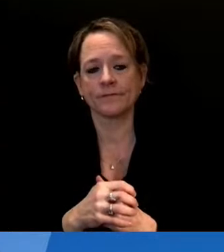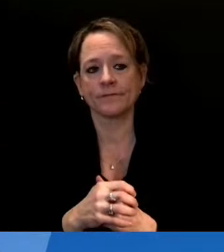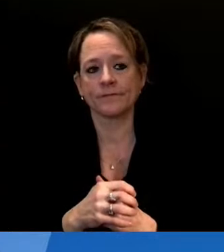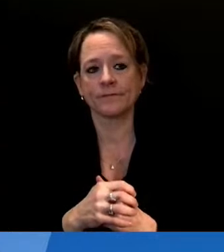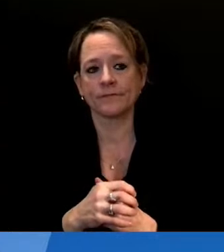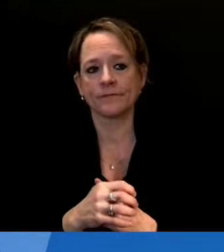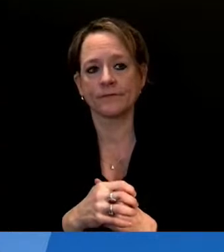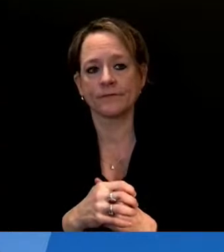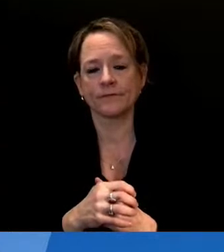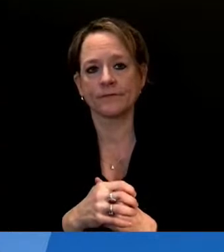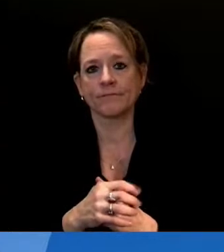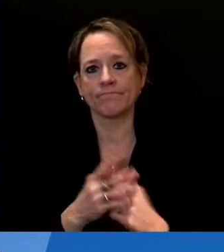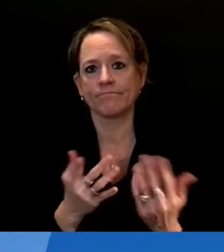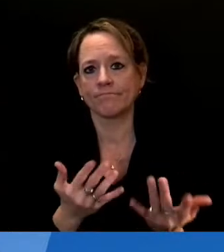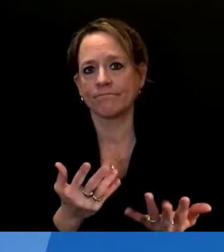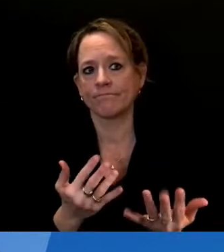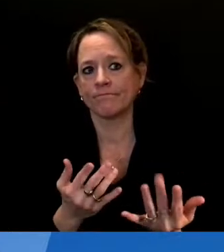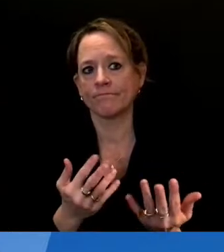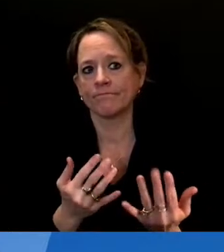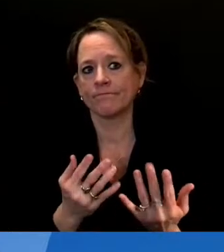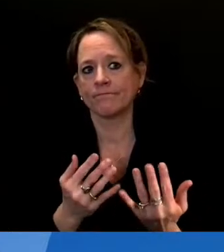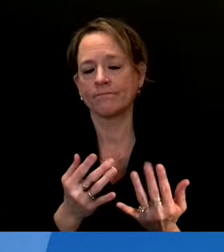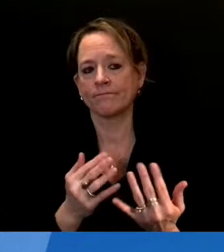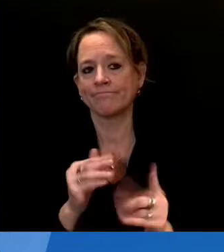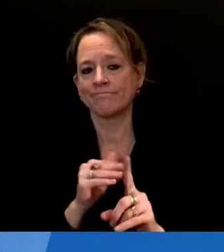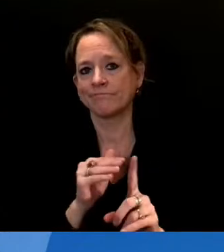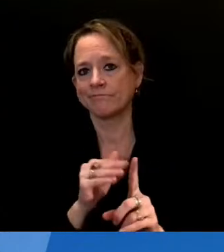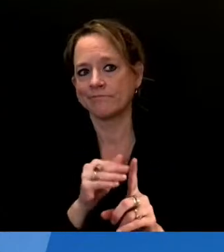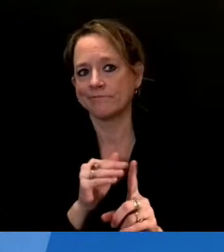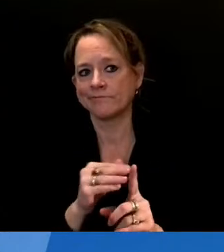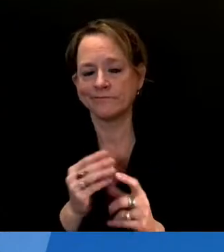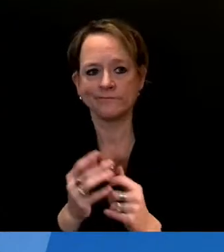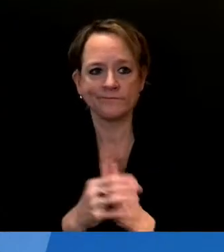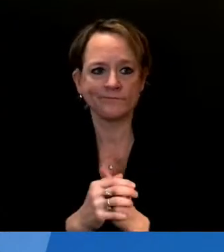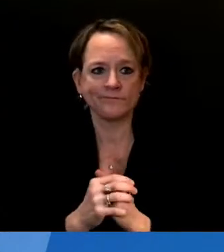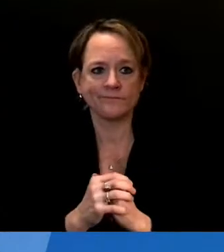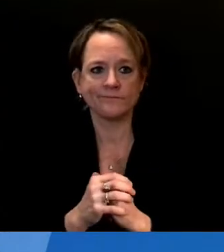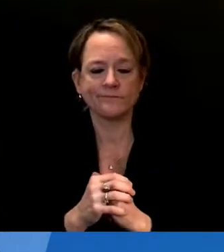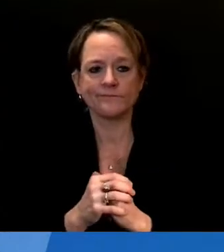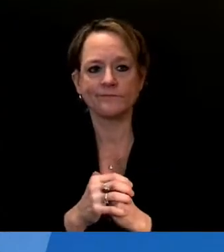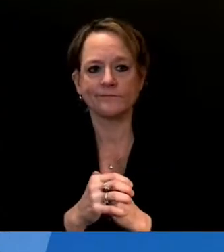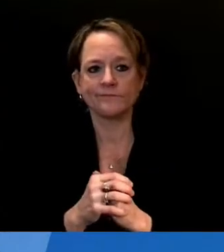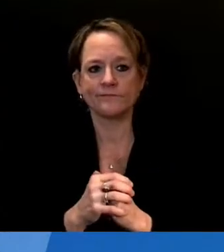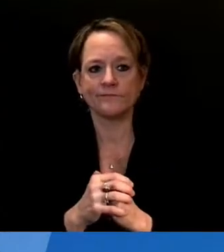And a reminder, *6 unmutes your phone. Bruce Marcus from WRJO.